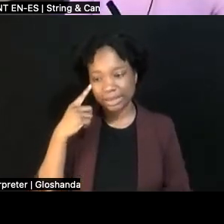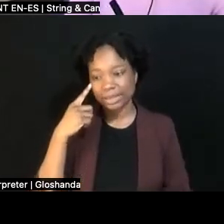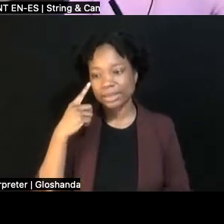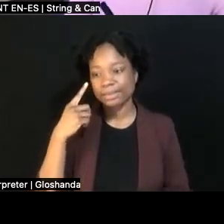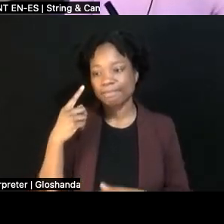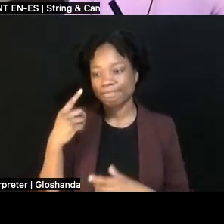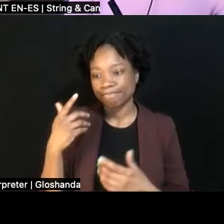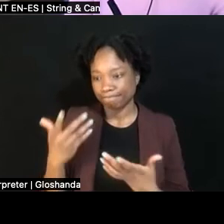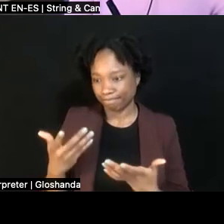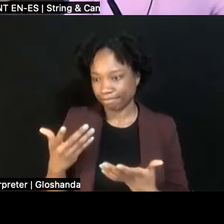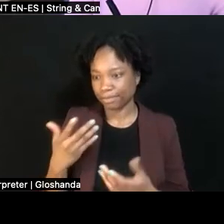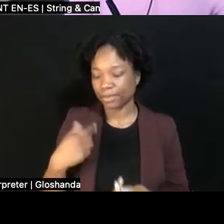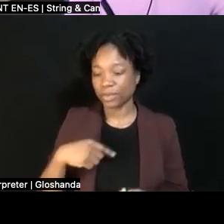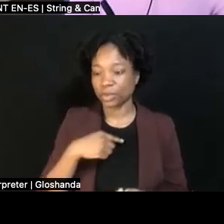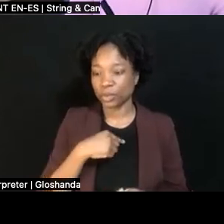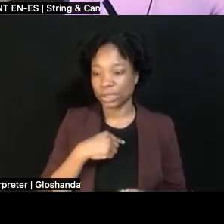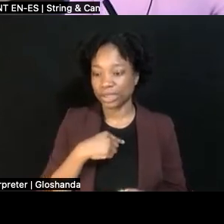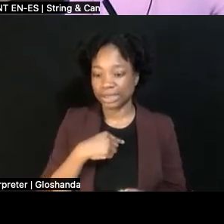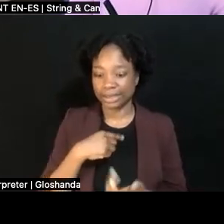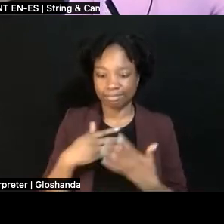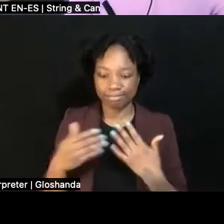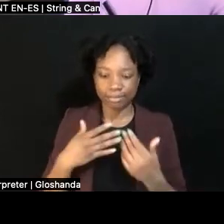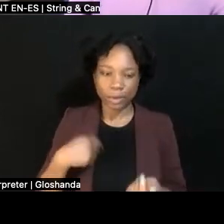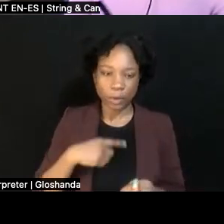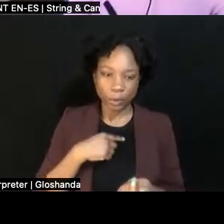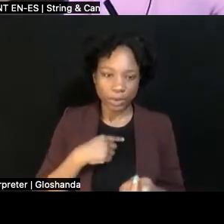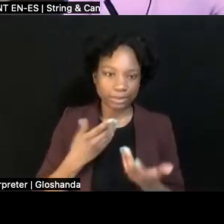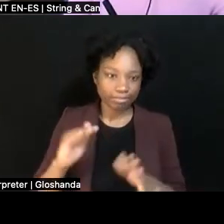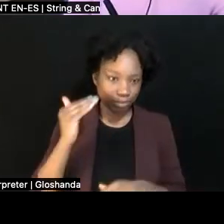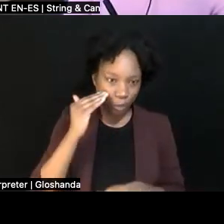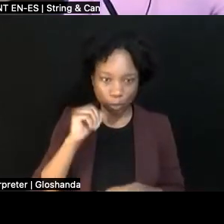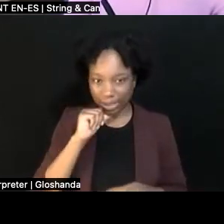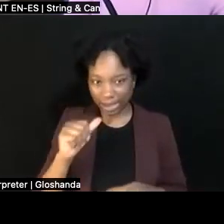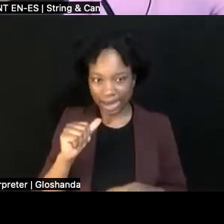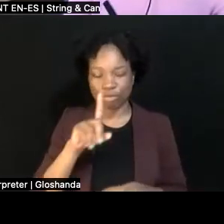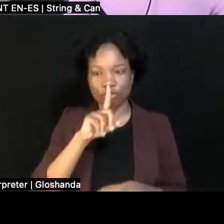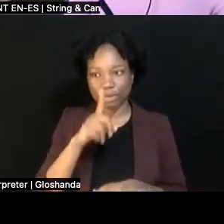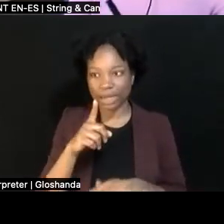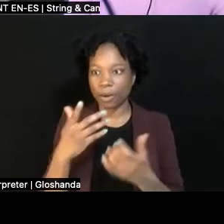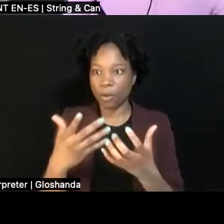we're really, whether we knew it or not, are all very desperate for voices